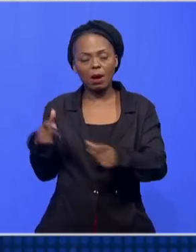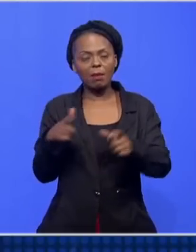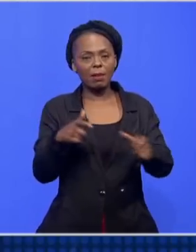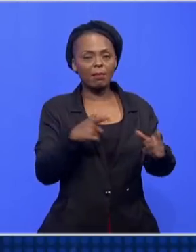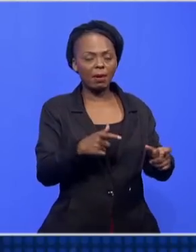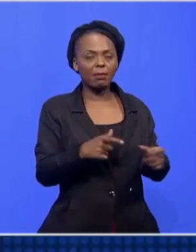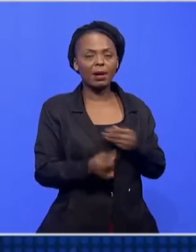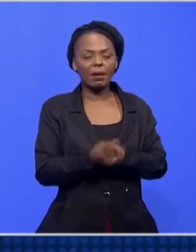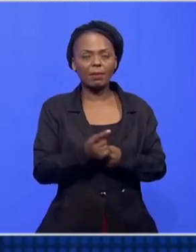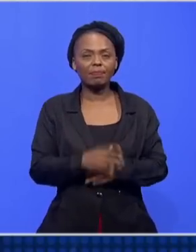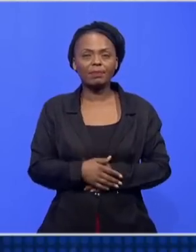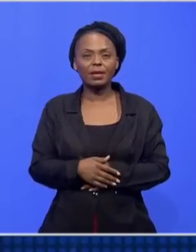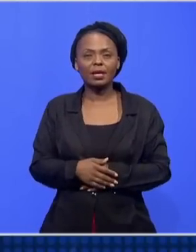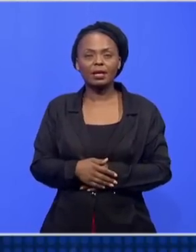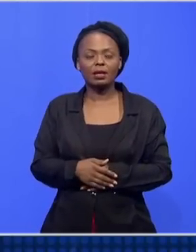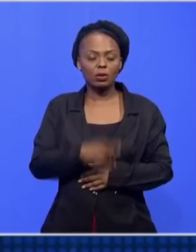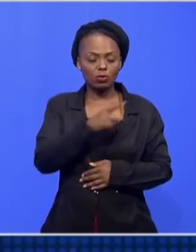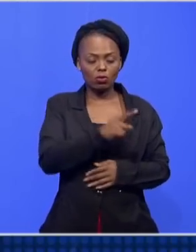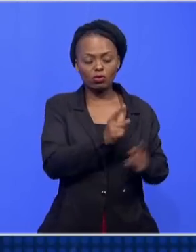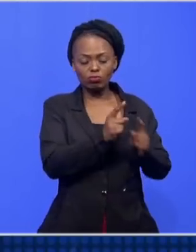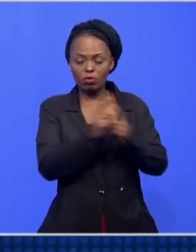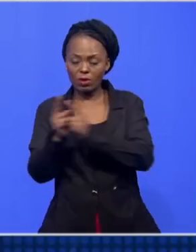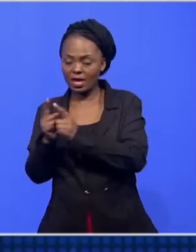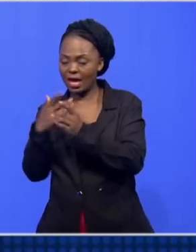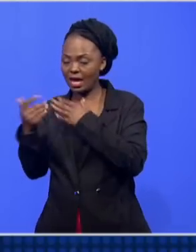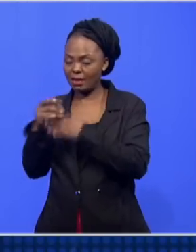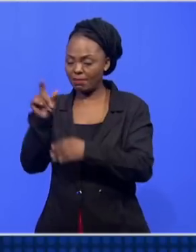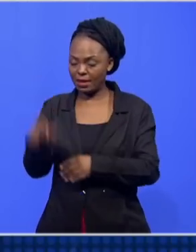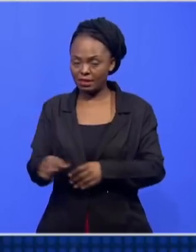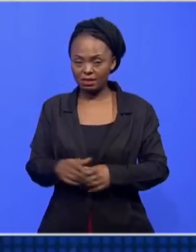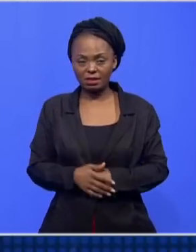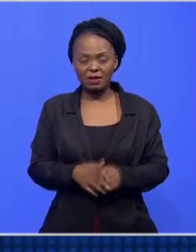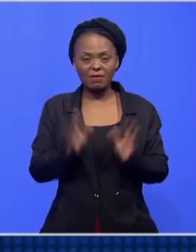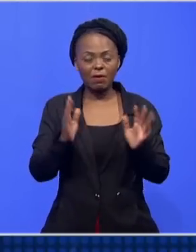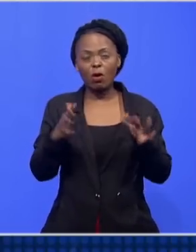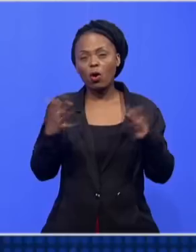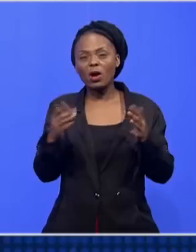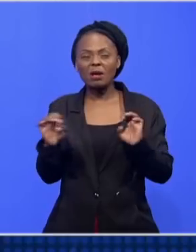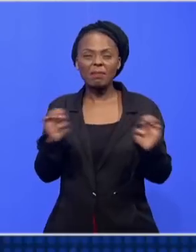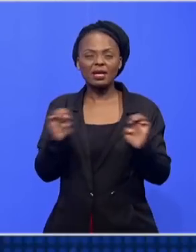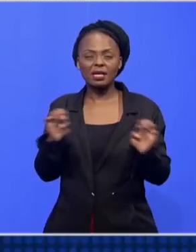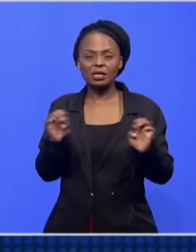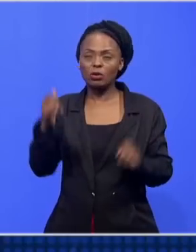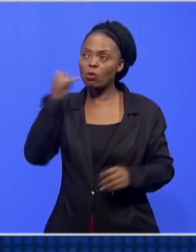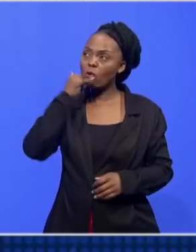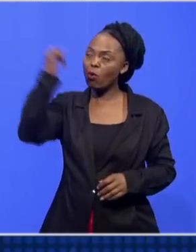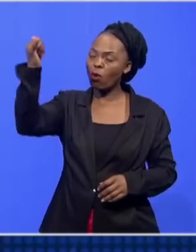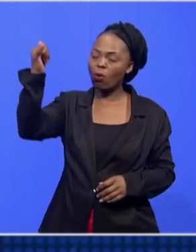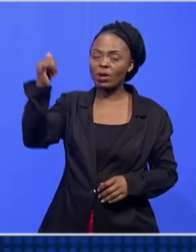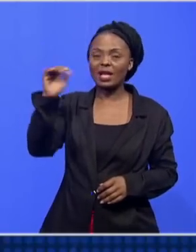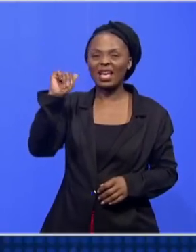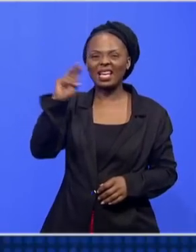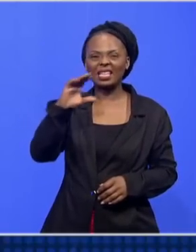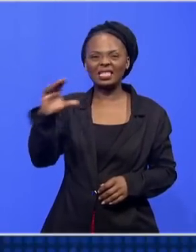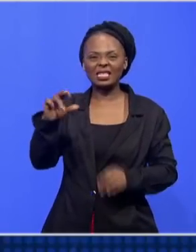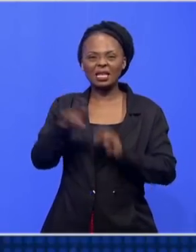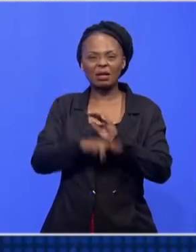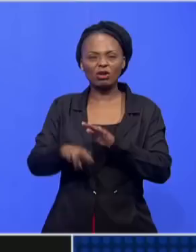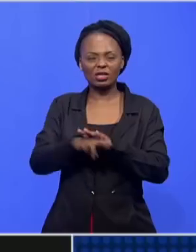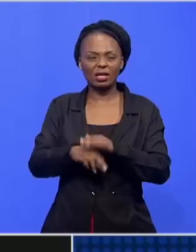you have spoken to any of them, or even those who have put through that urgent call to the ANC in the region?